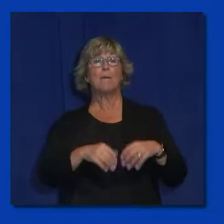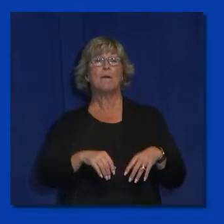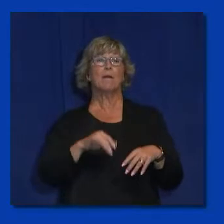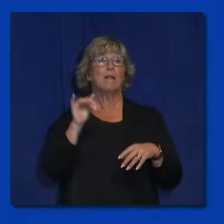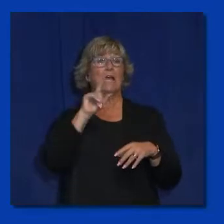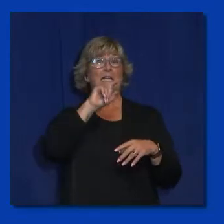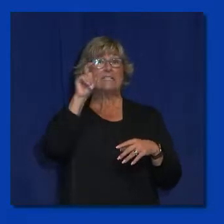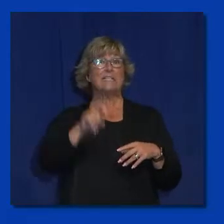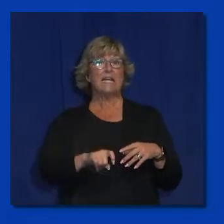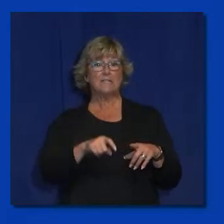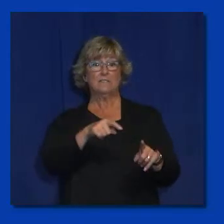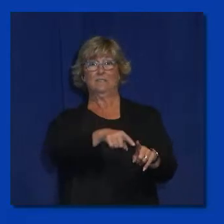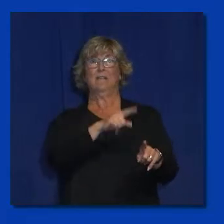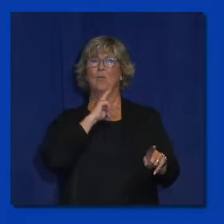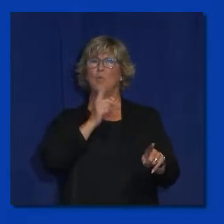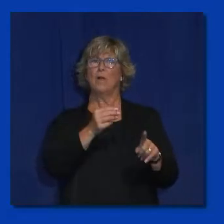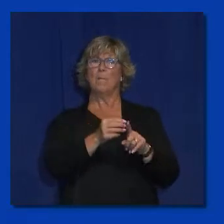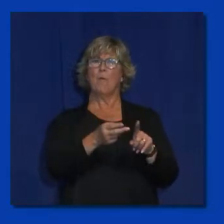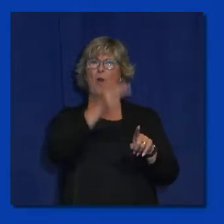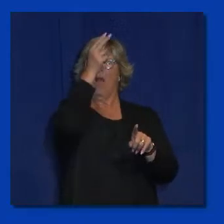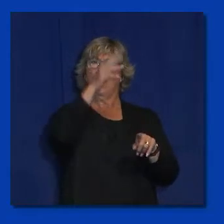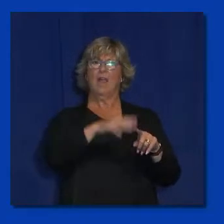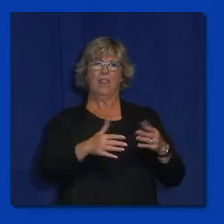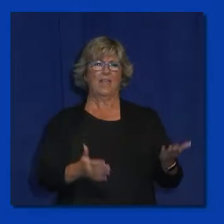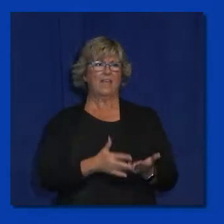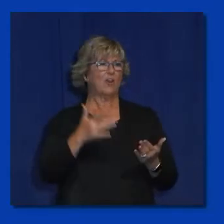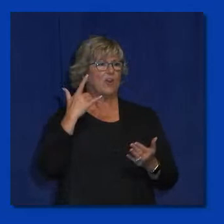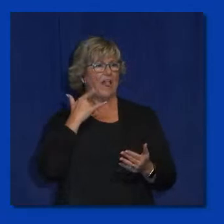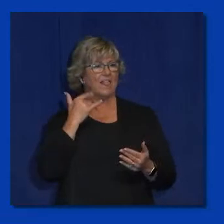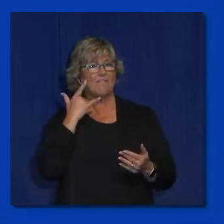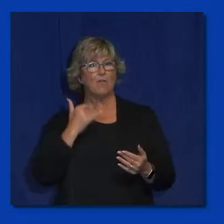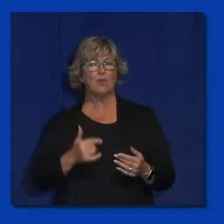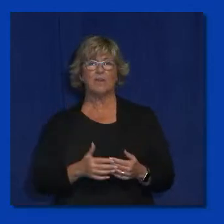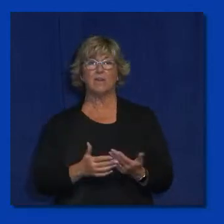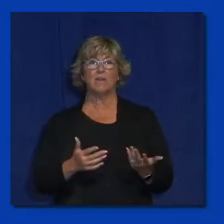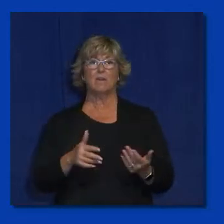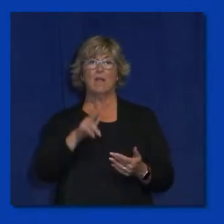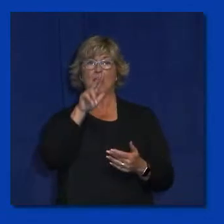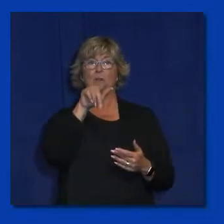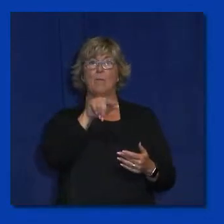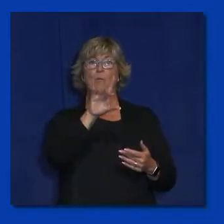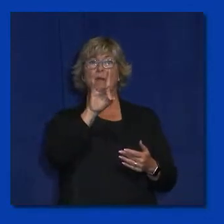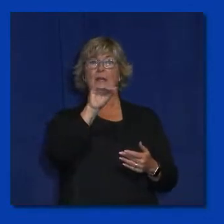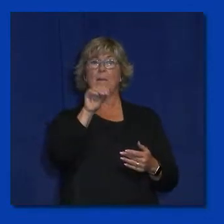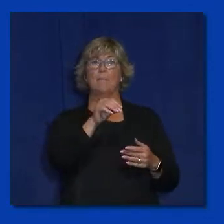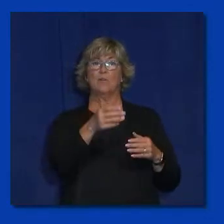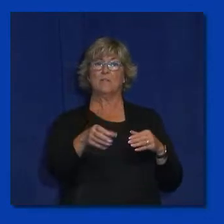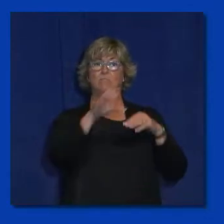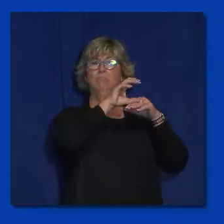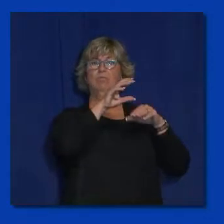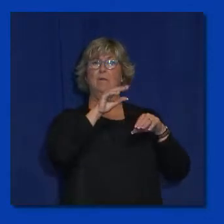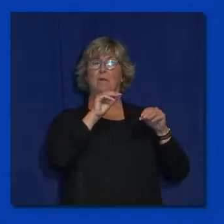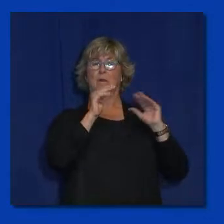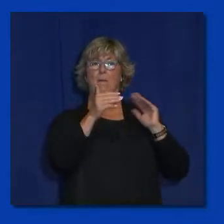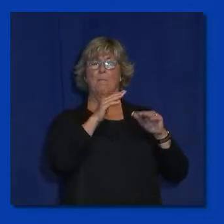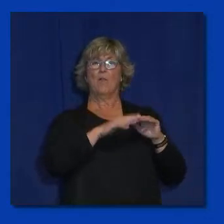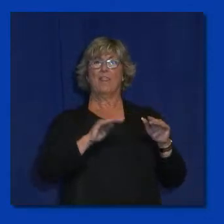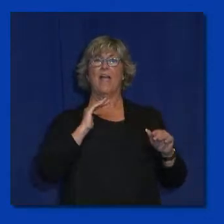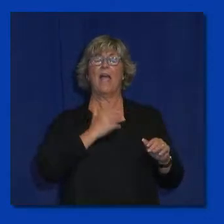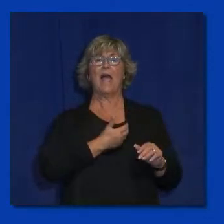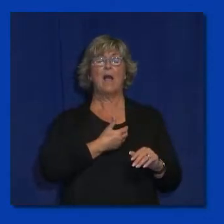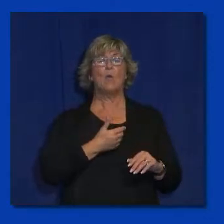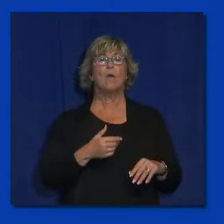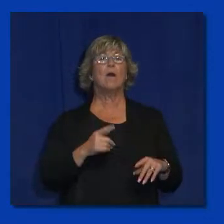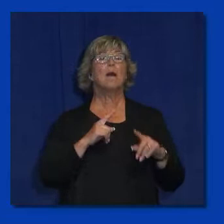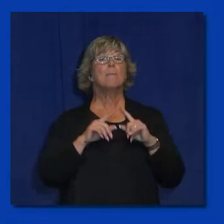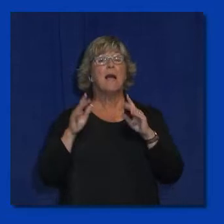like Texas are higher than taxes in the state of California, 3.8% higher, to be exact, in one recent study.